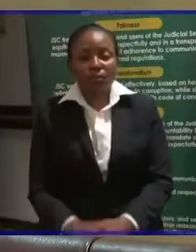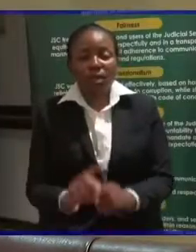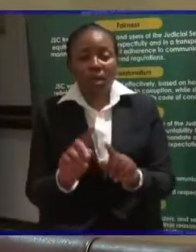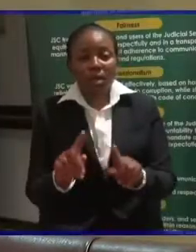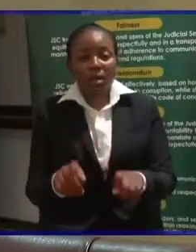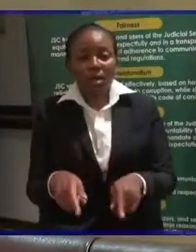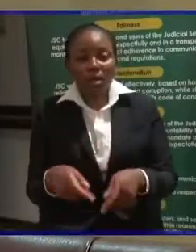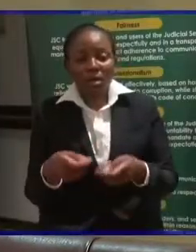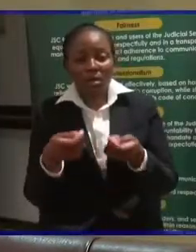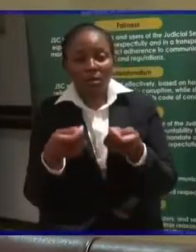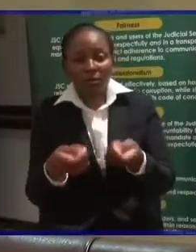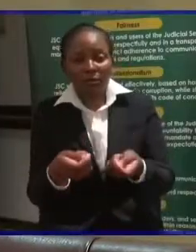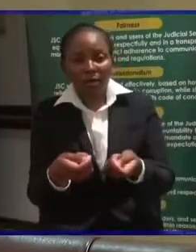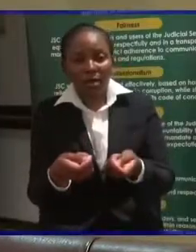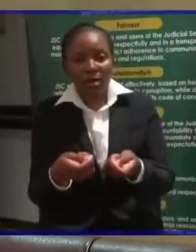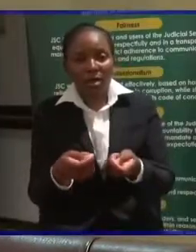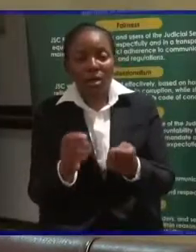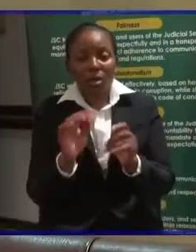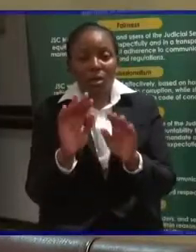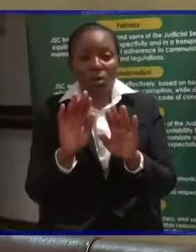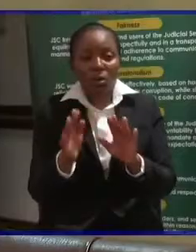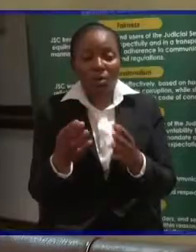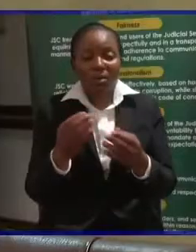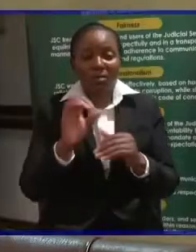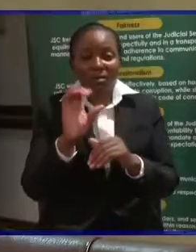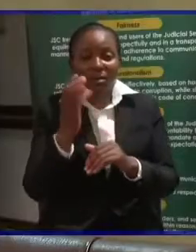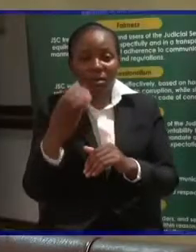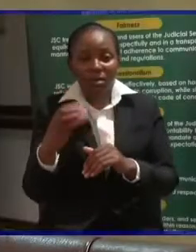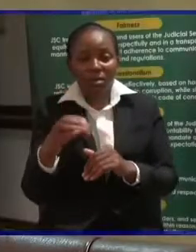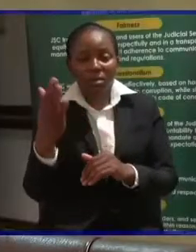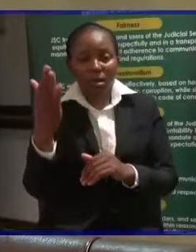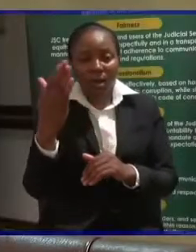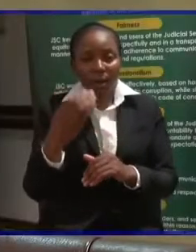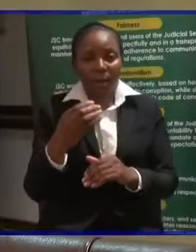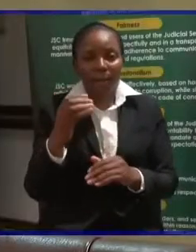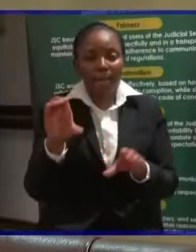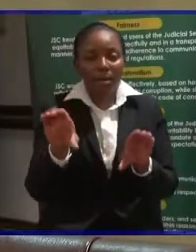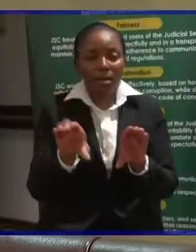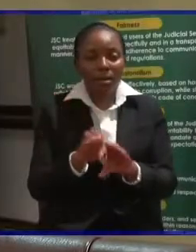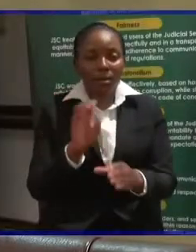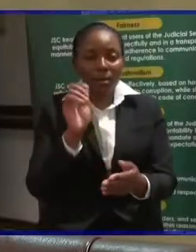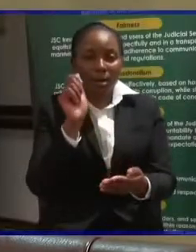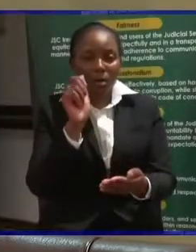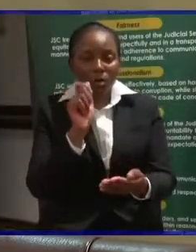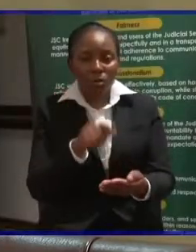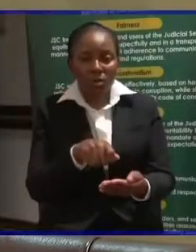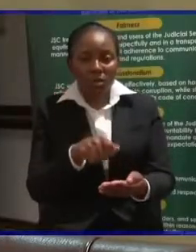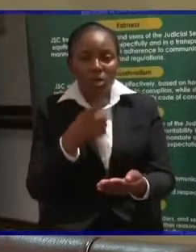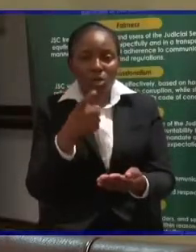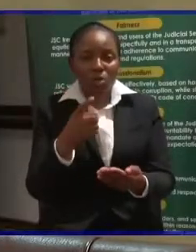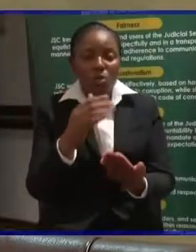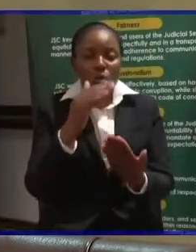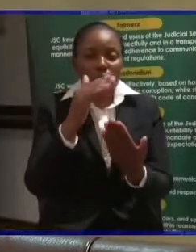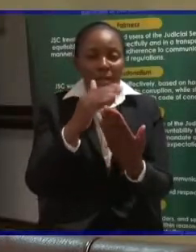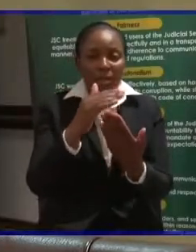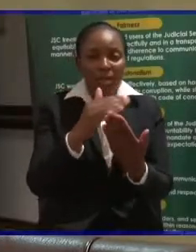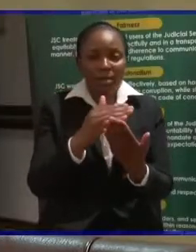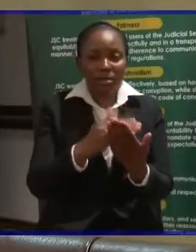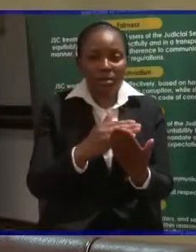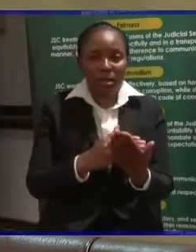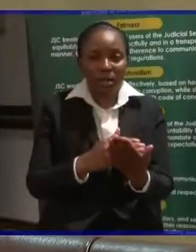Given the scope of the matters that appear before the Labour Court, can you list the